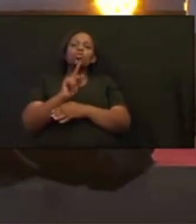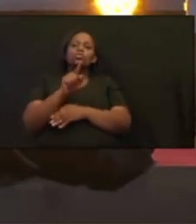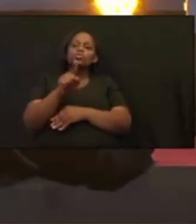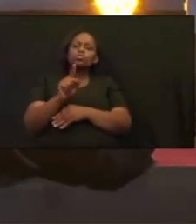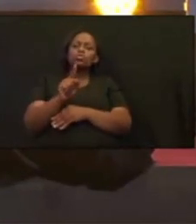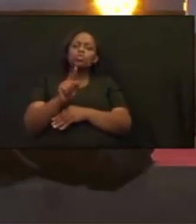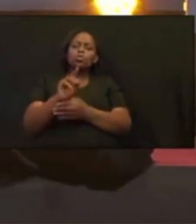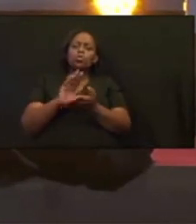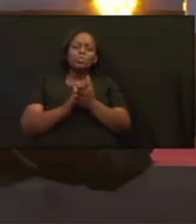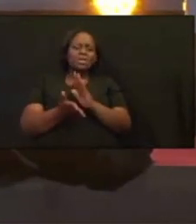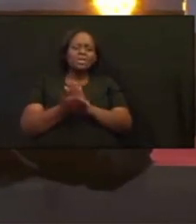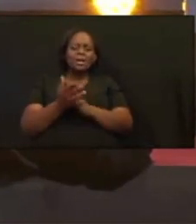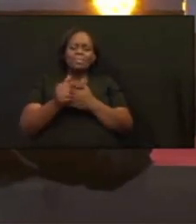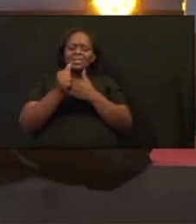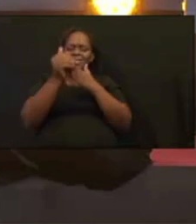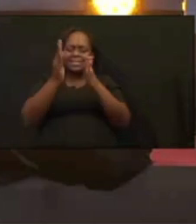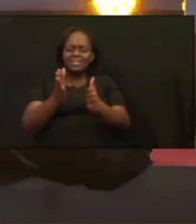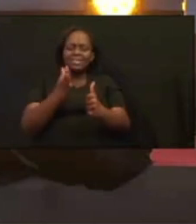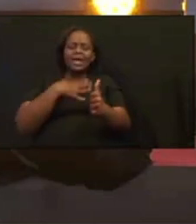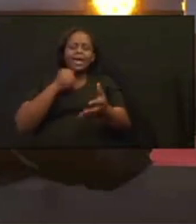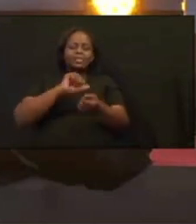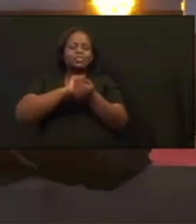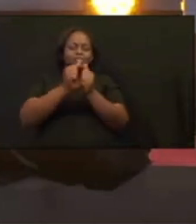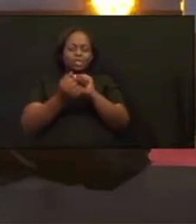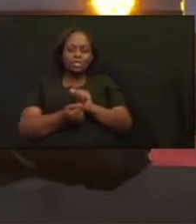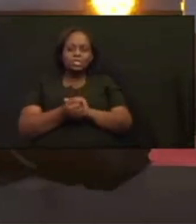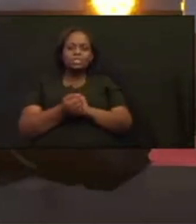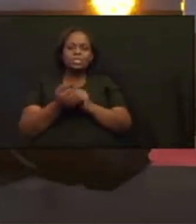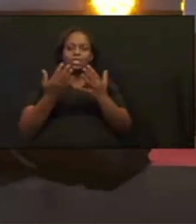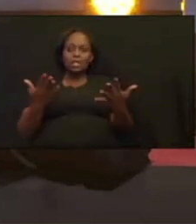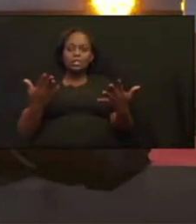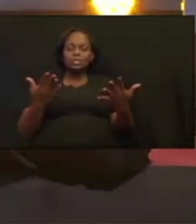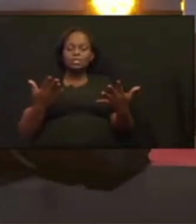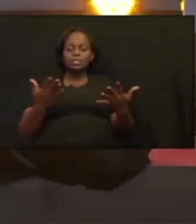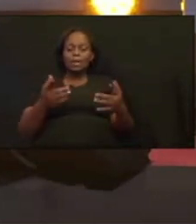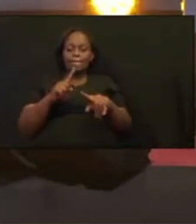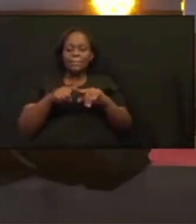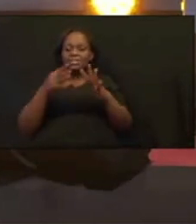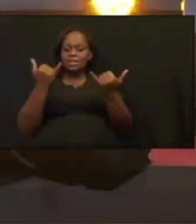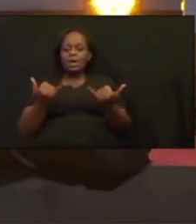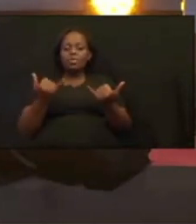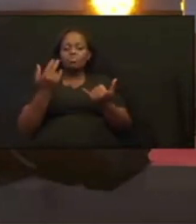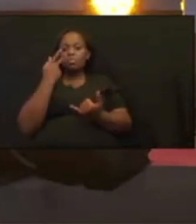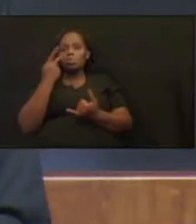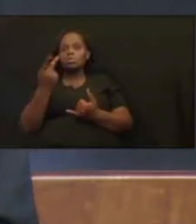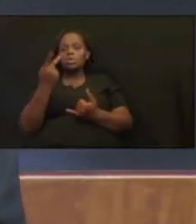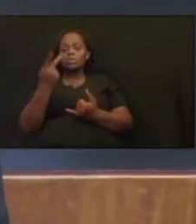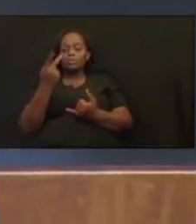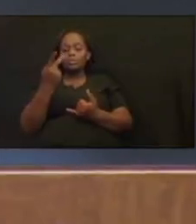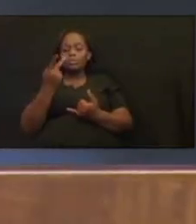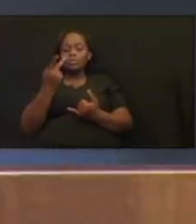in growth and rising has pegged you and pegged the program of God.